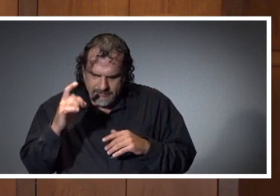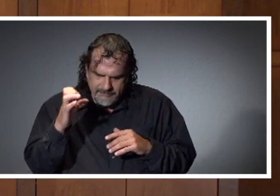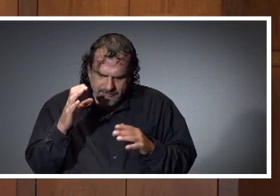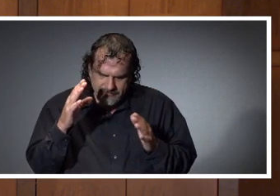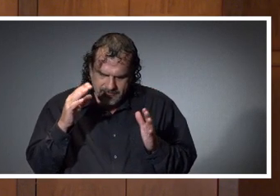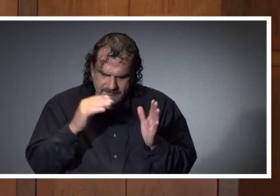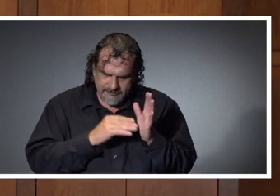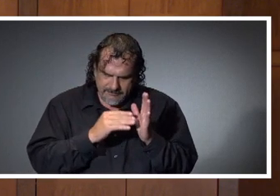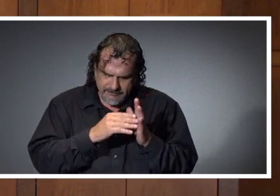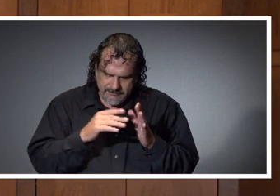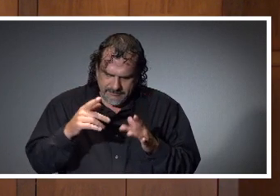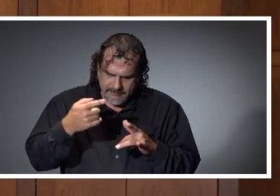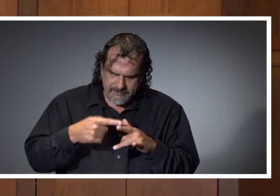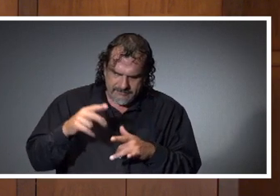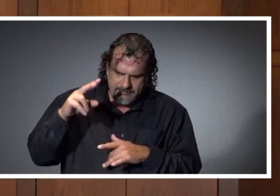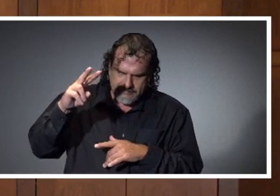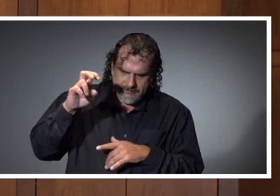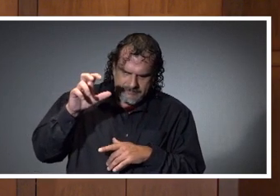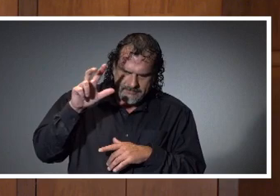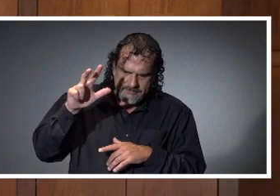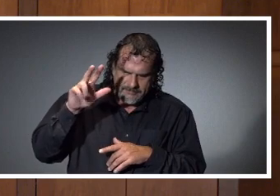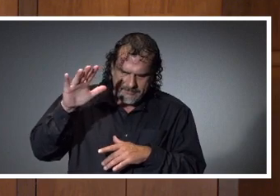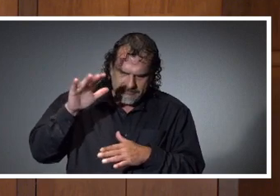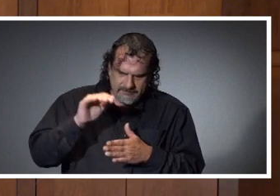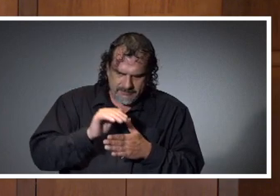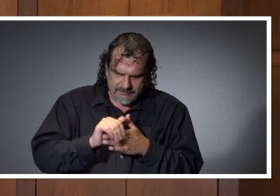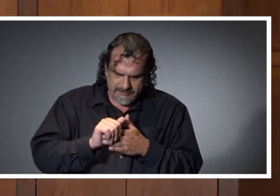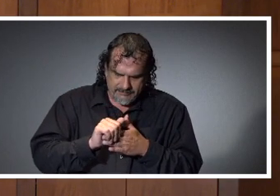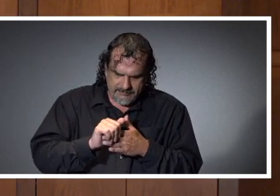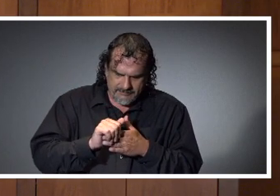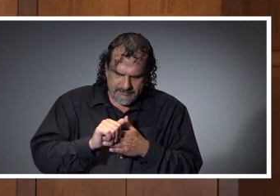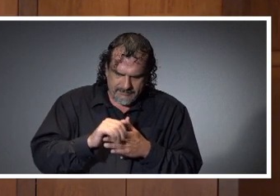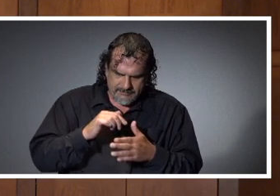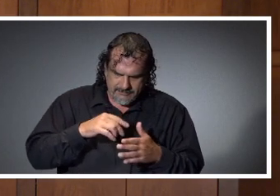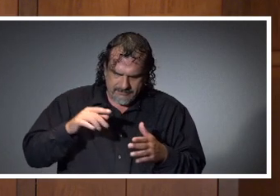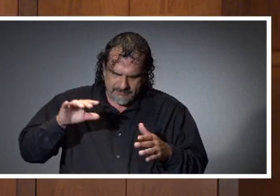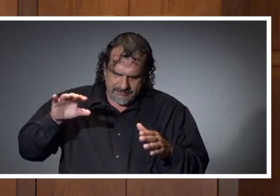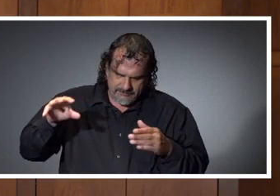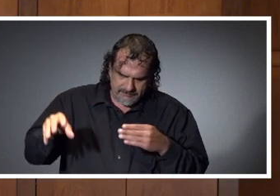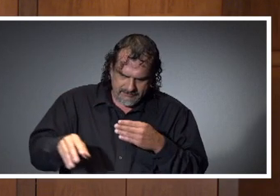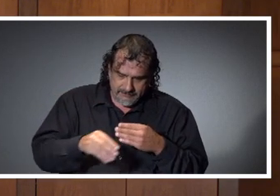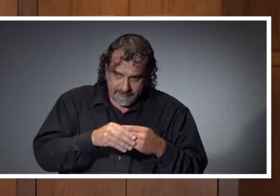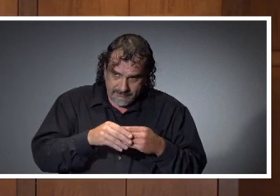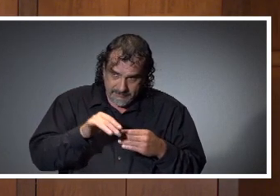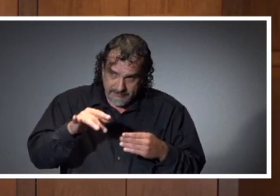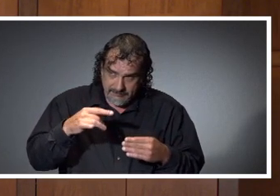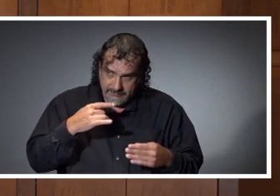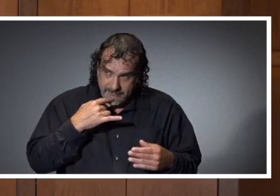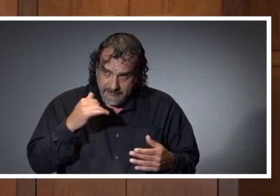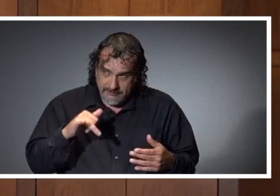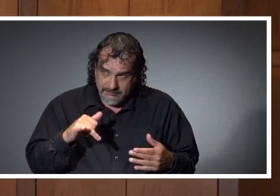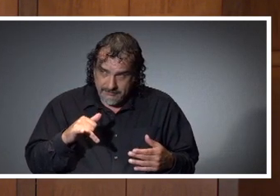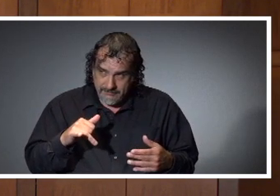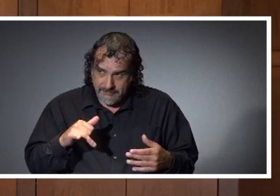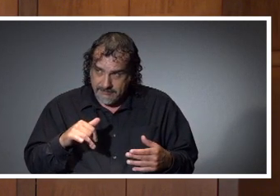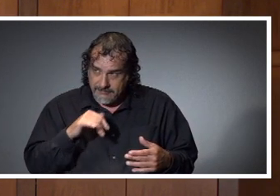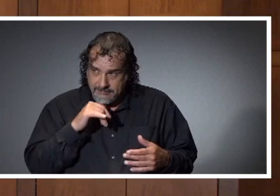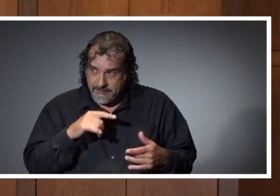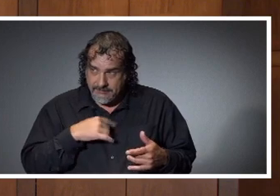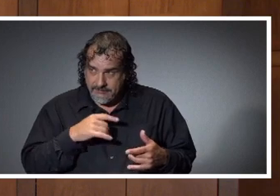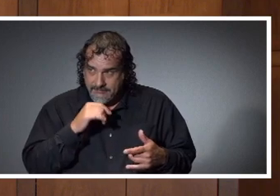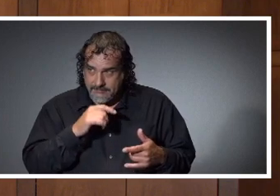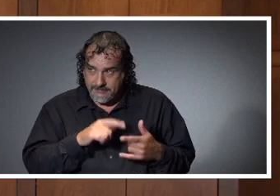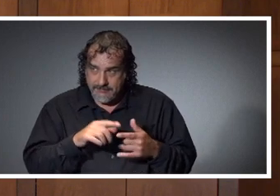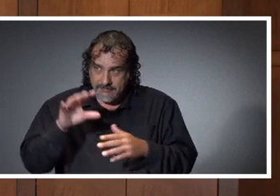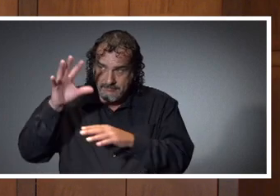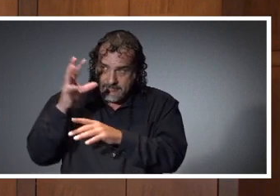that $235 you were already paying and count that toward the $100. Have you heard that? Which that would not be an additional drain on the trust. Yeah,